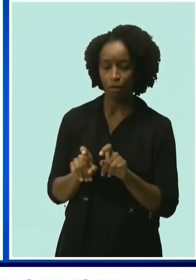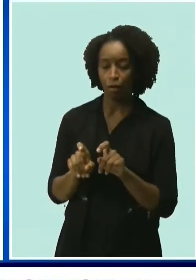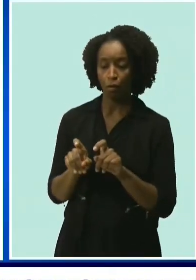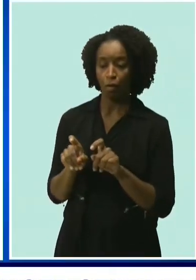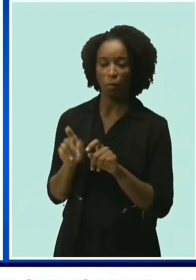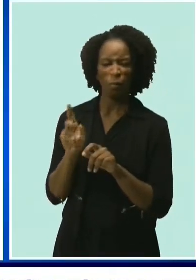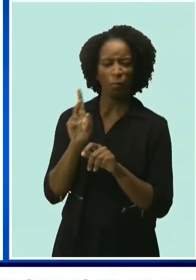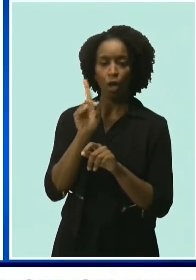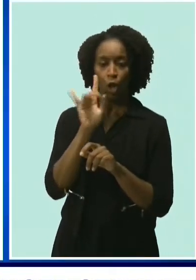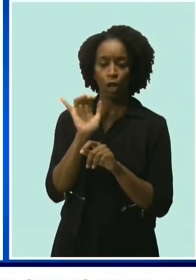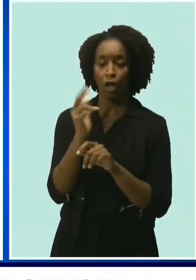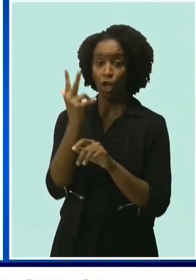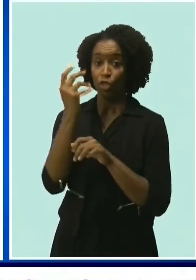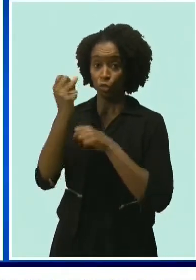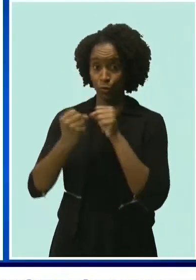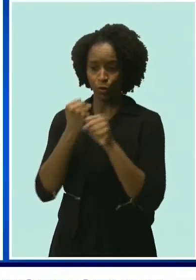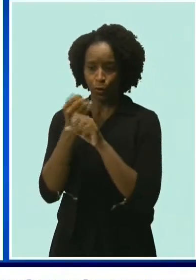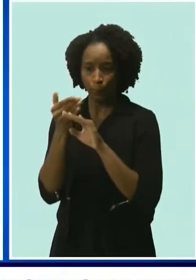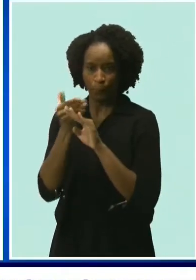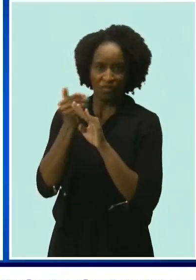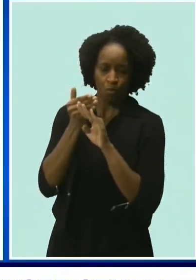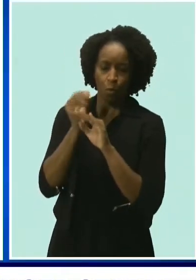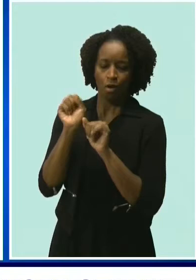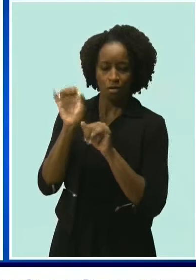then much less aggressive treatment.